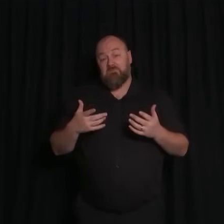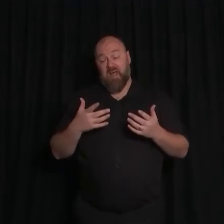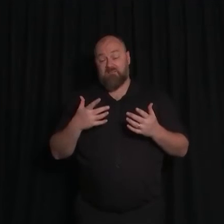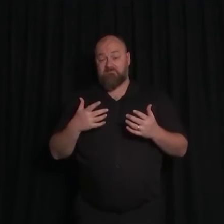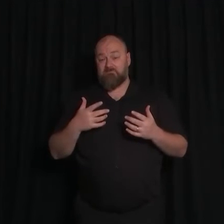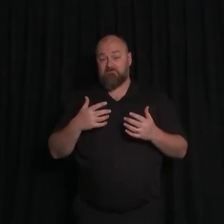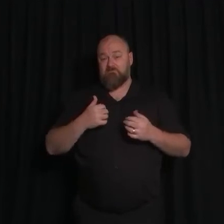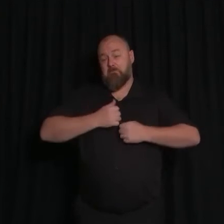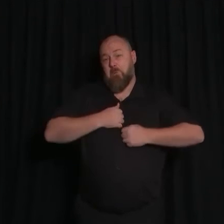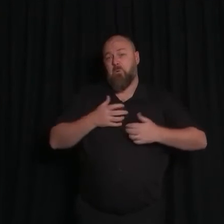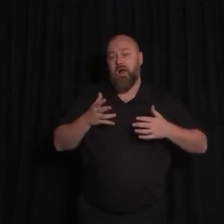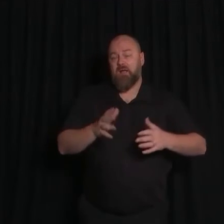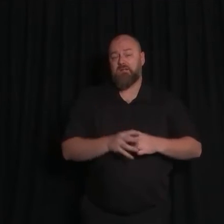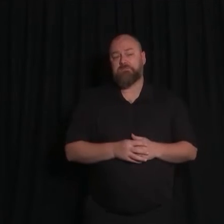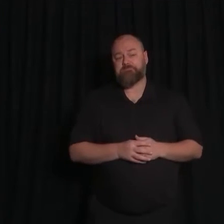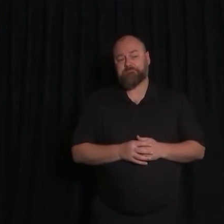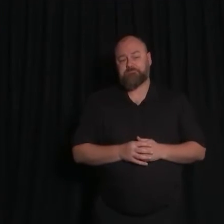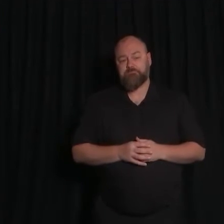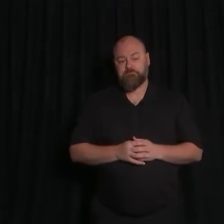and in terms of art too,